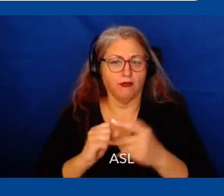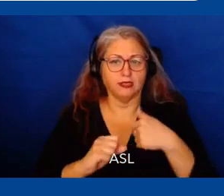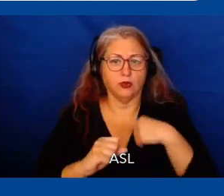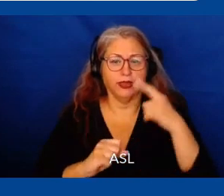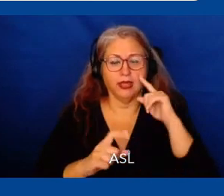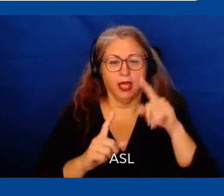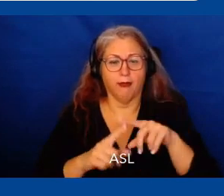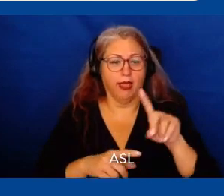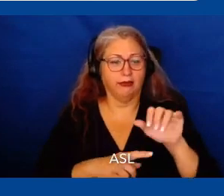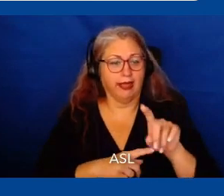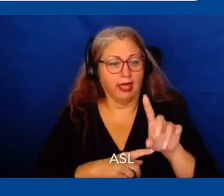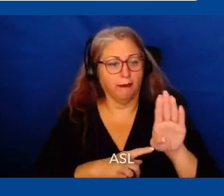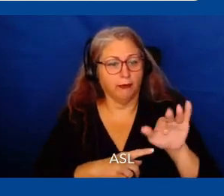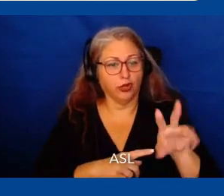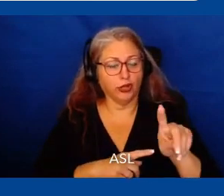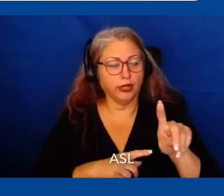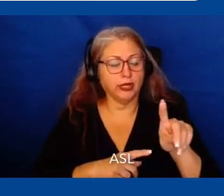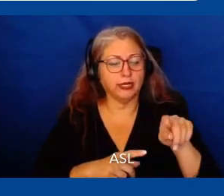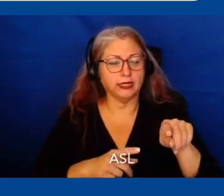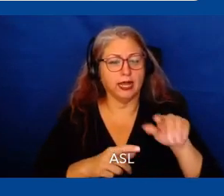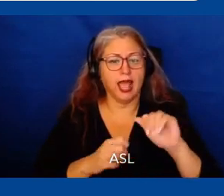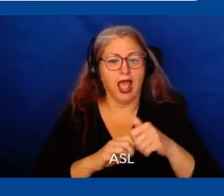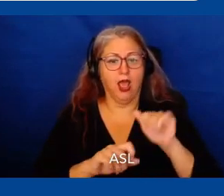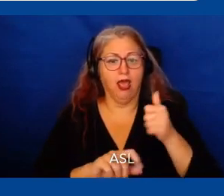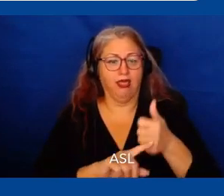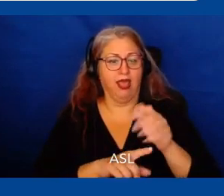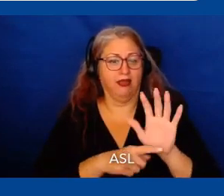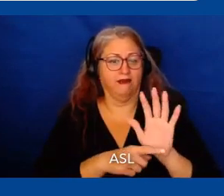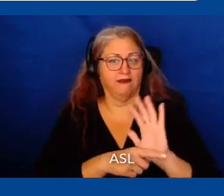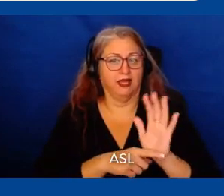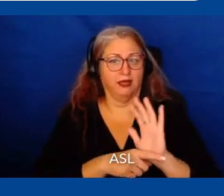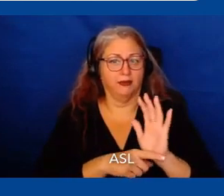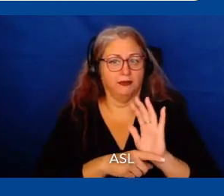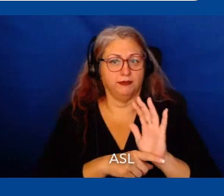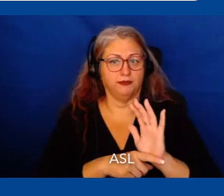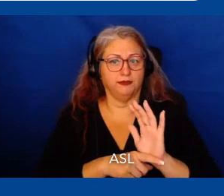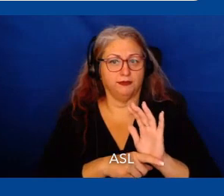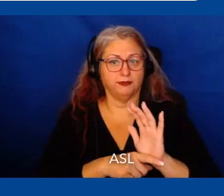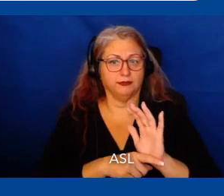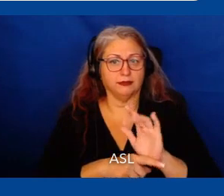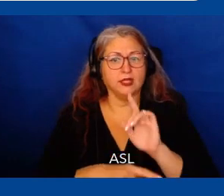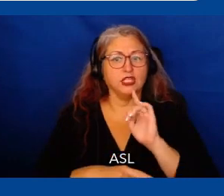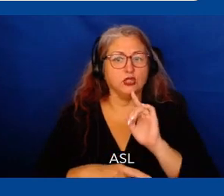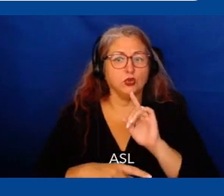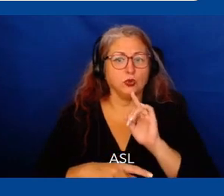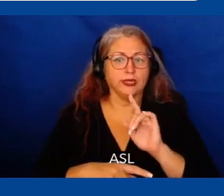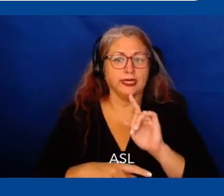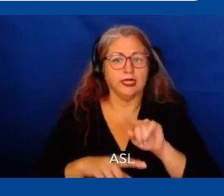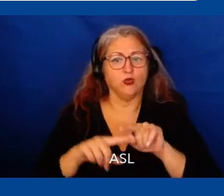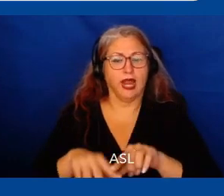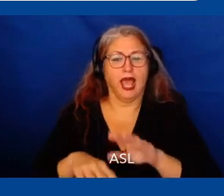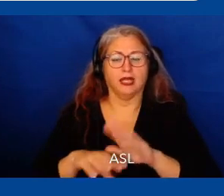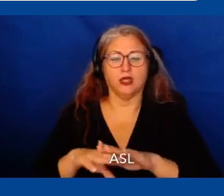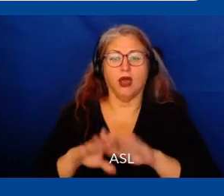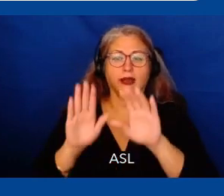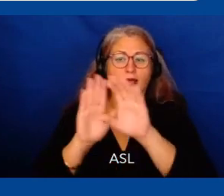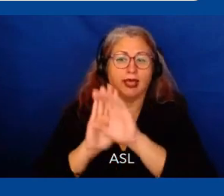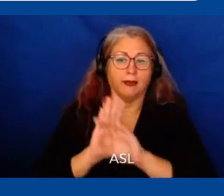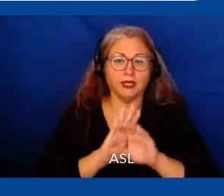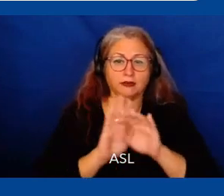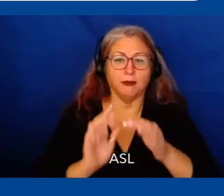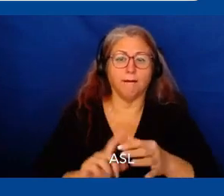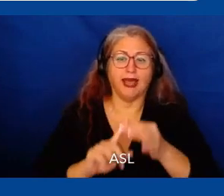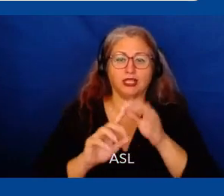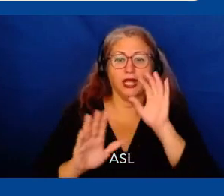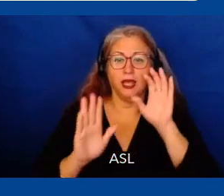Bird, and how the film is really relies on images, especially images